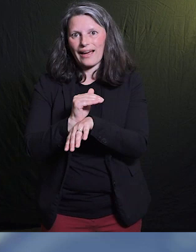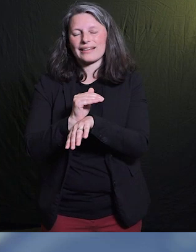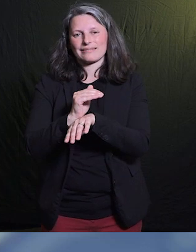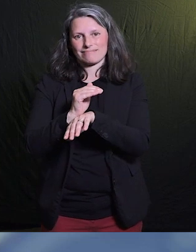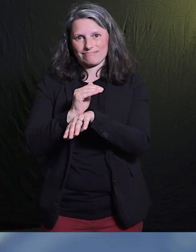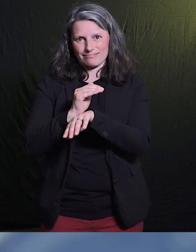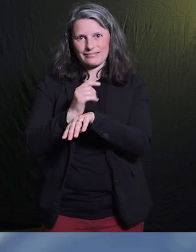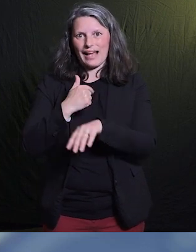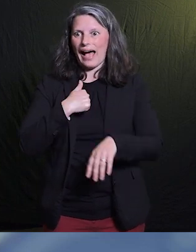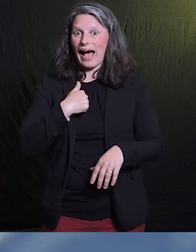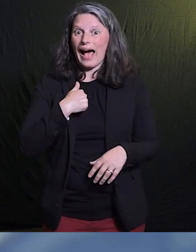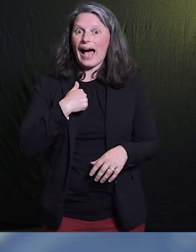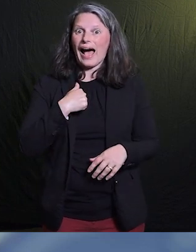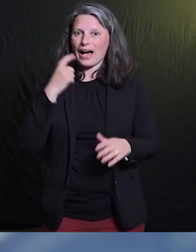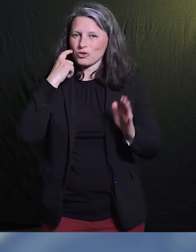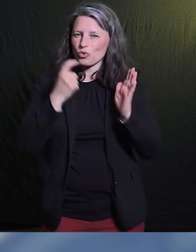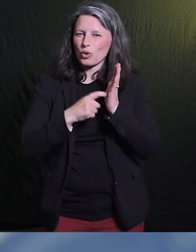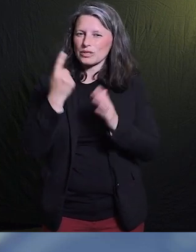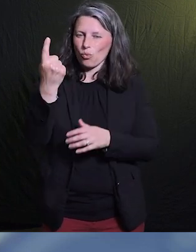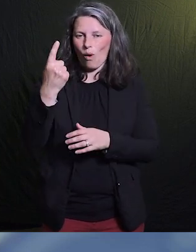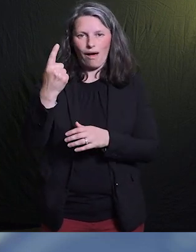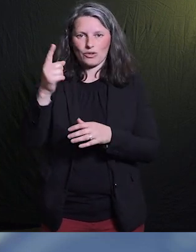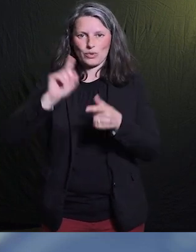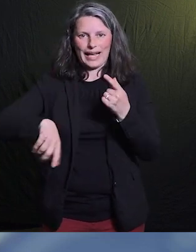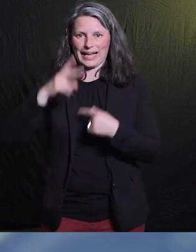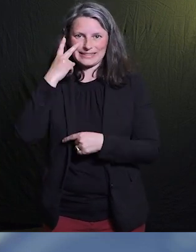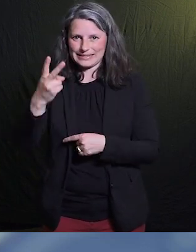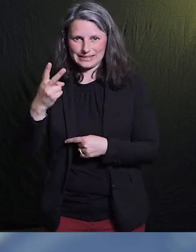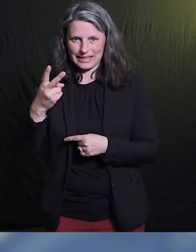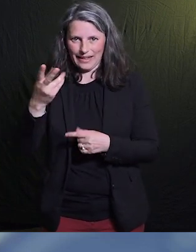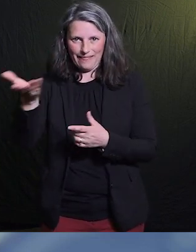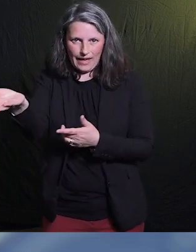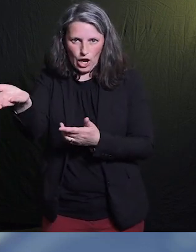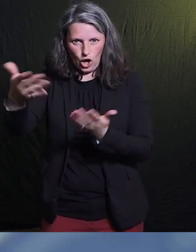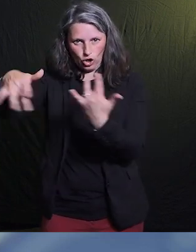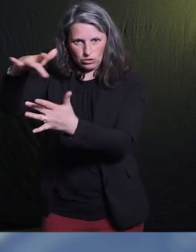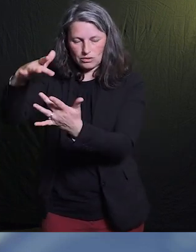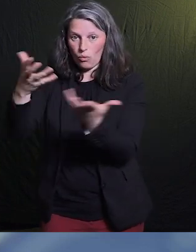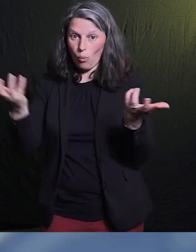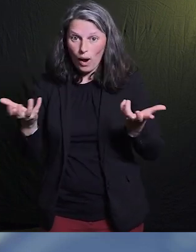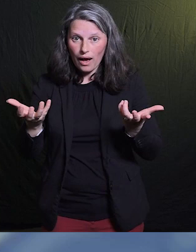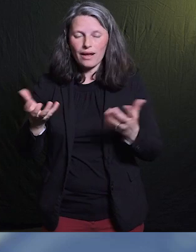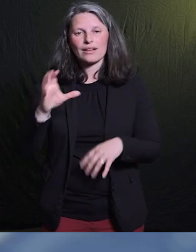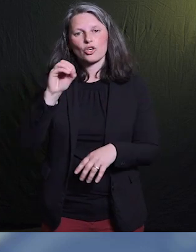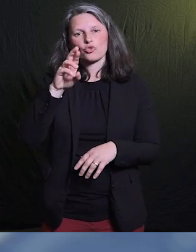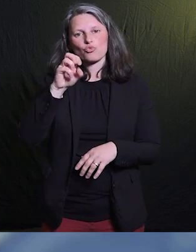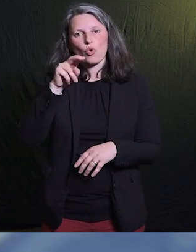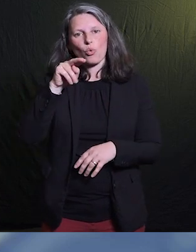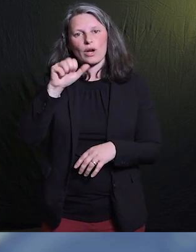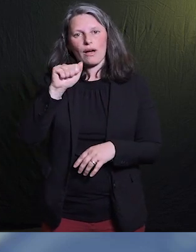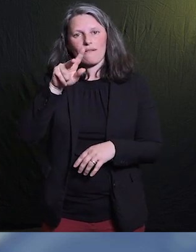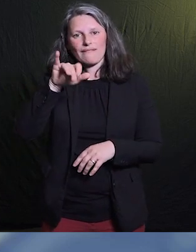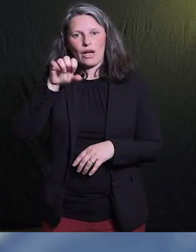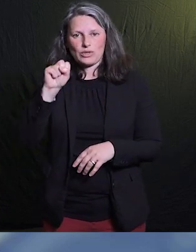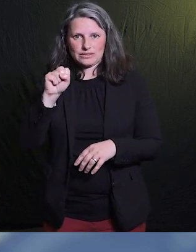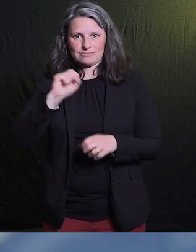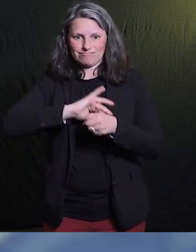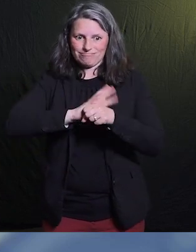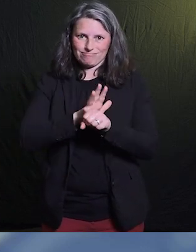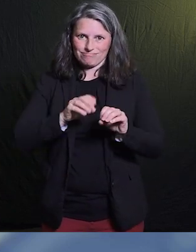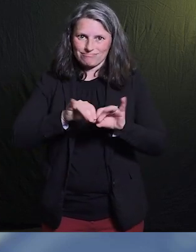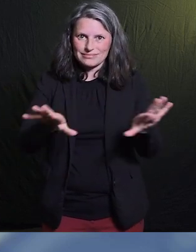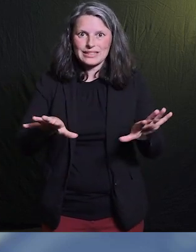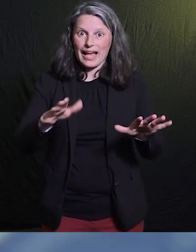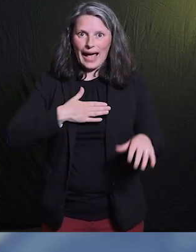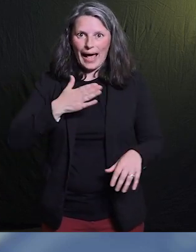the invisible rioter in those crowds, and that's the coronavirus. That has no emotion, but if it did, it would be a very